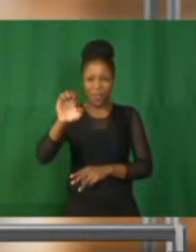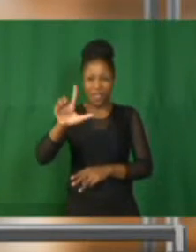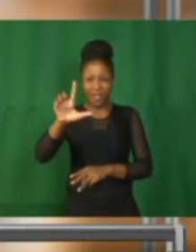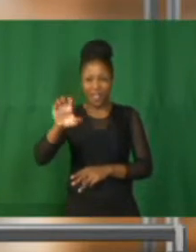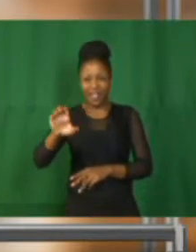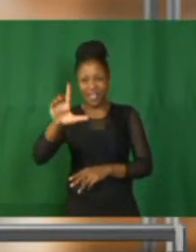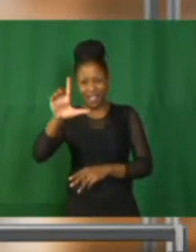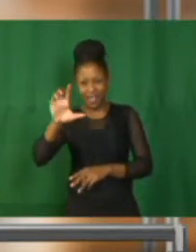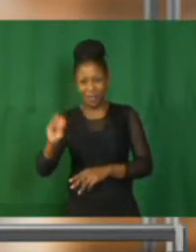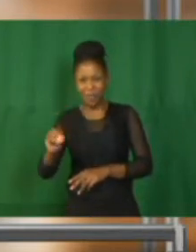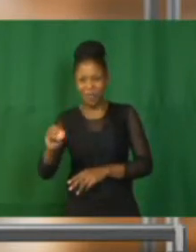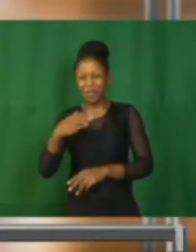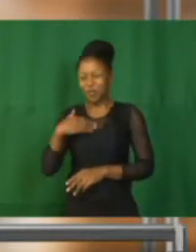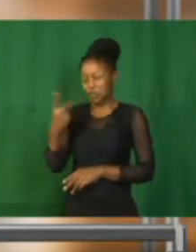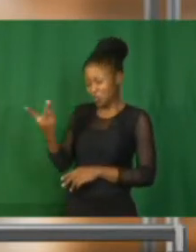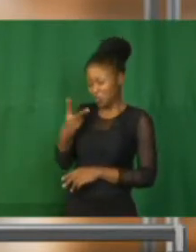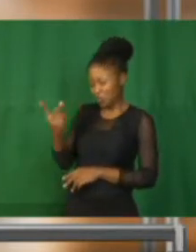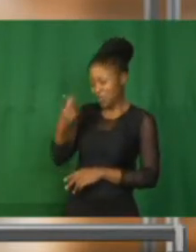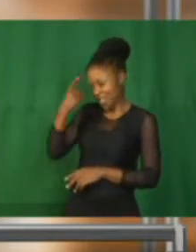other, but hey.